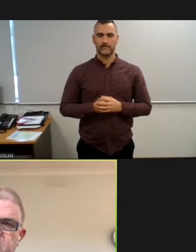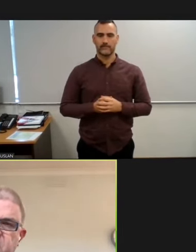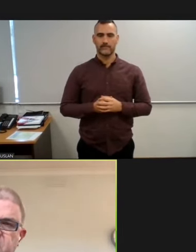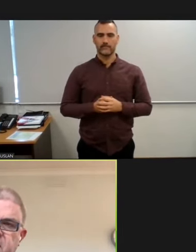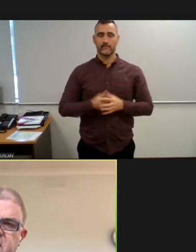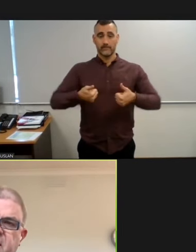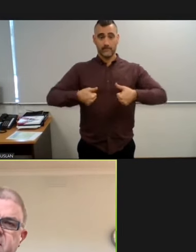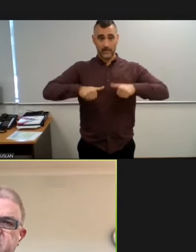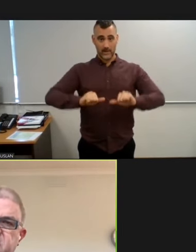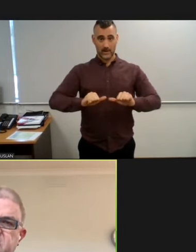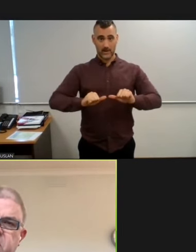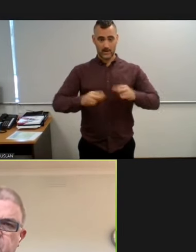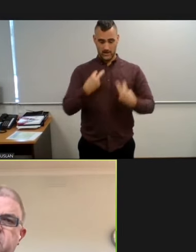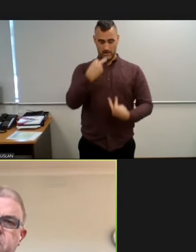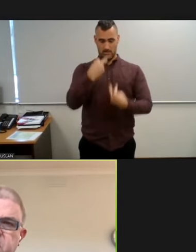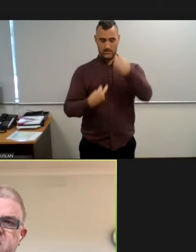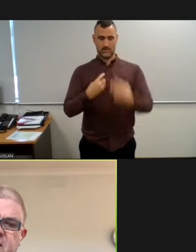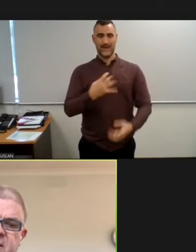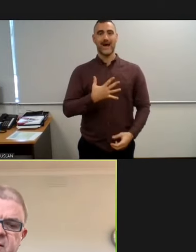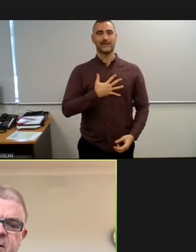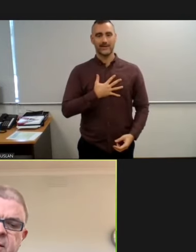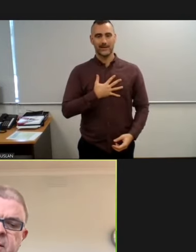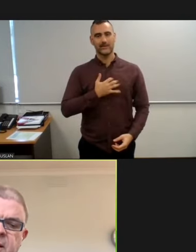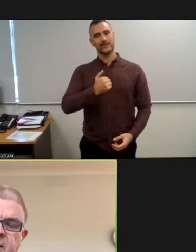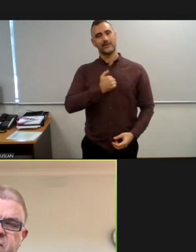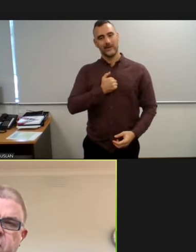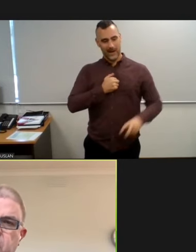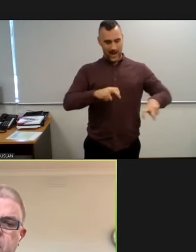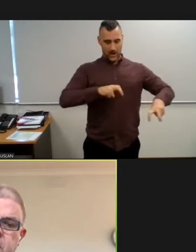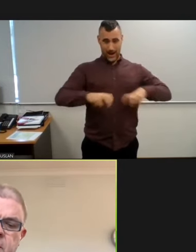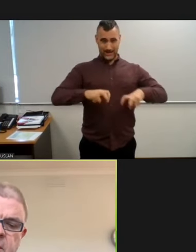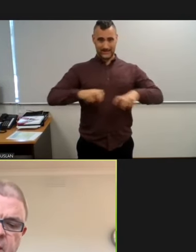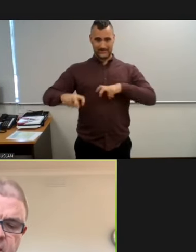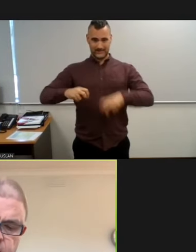activities are tailored to the best possible extent